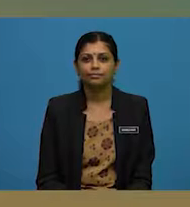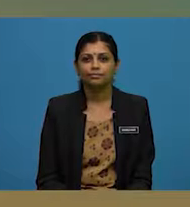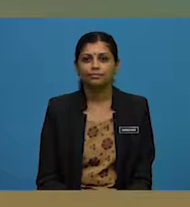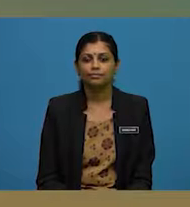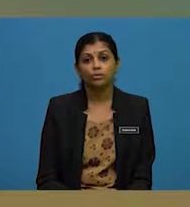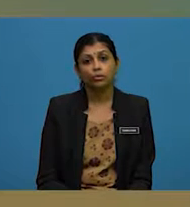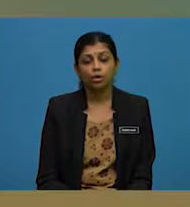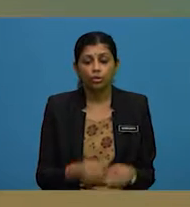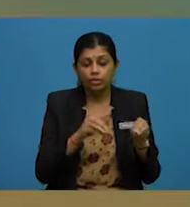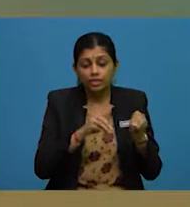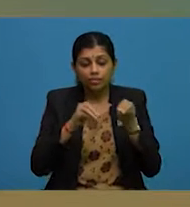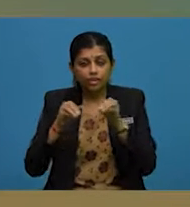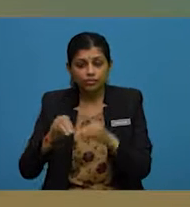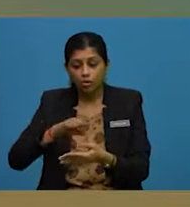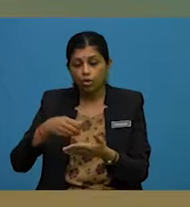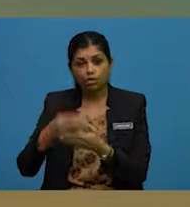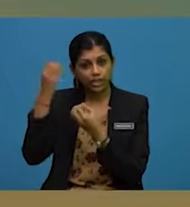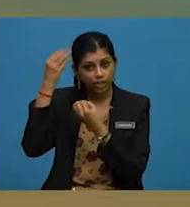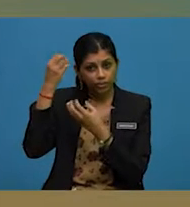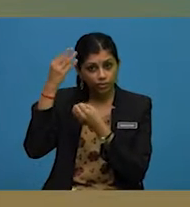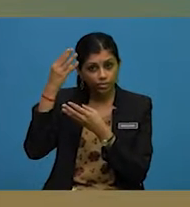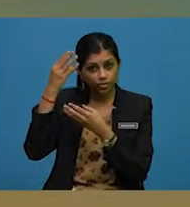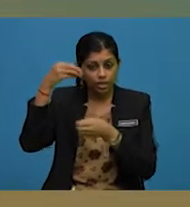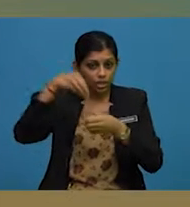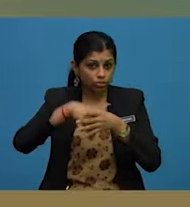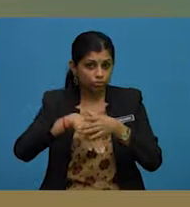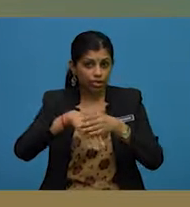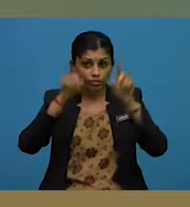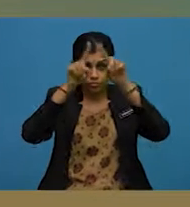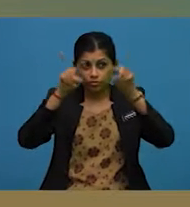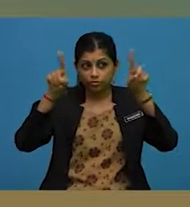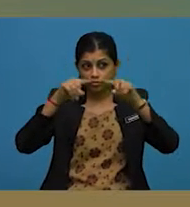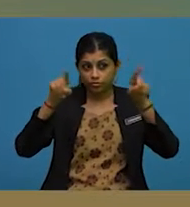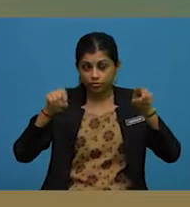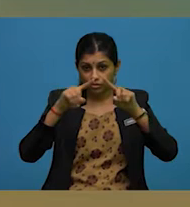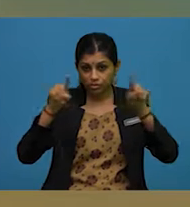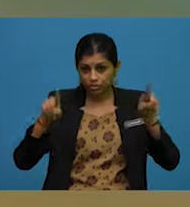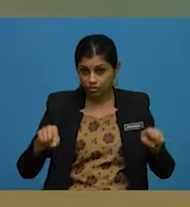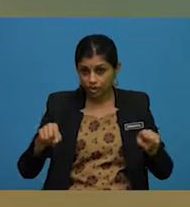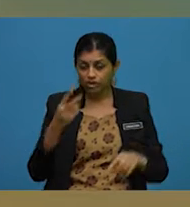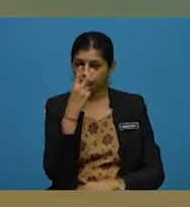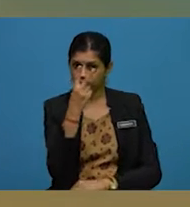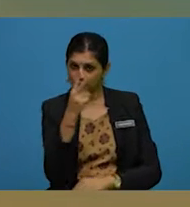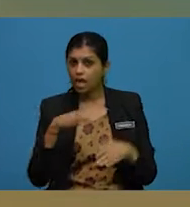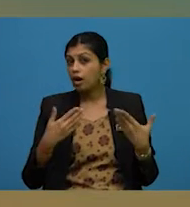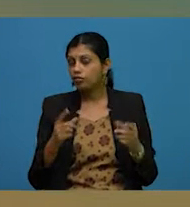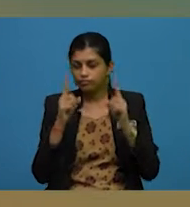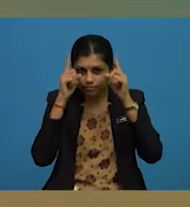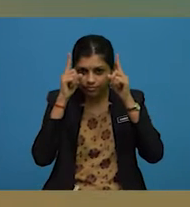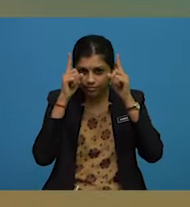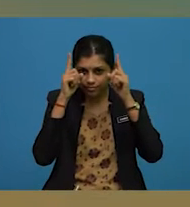Hence, when we transfer all this information into a flowchart, this is what it will look